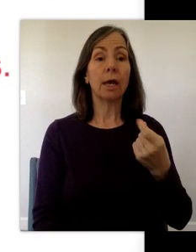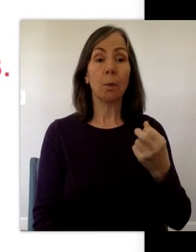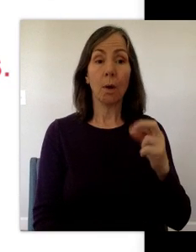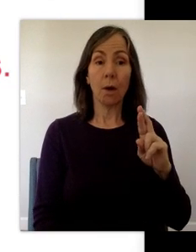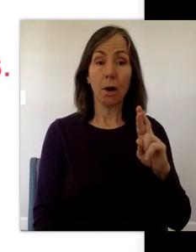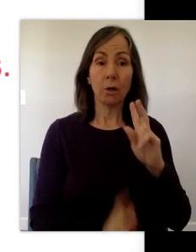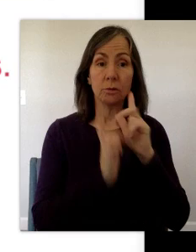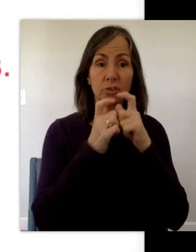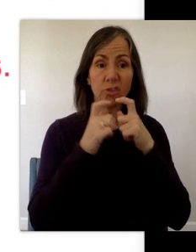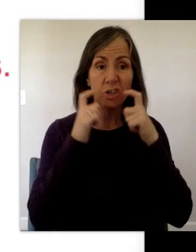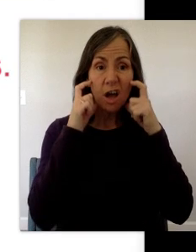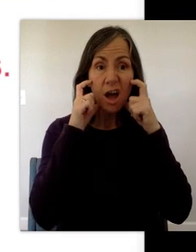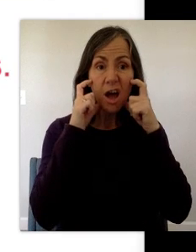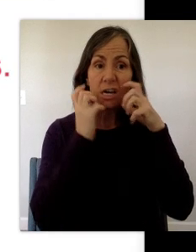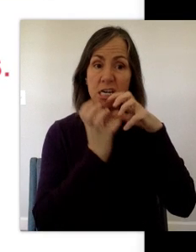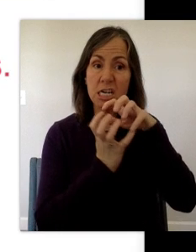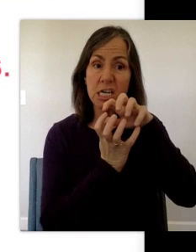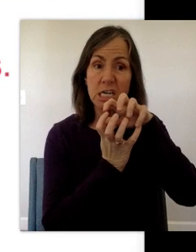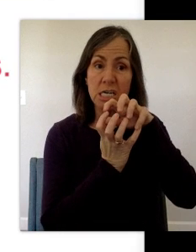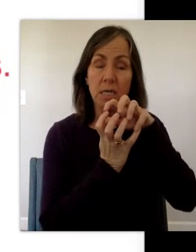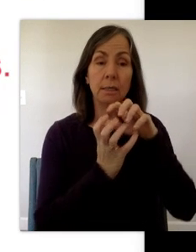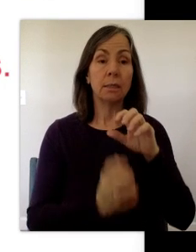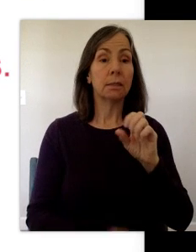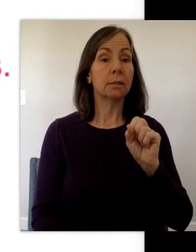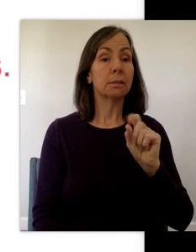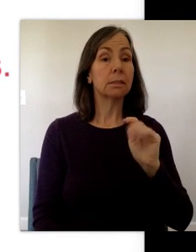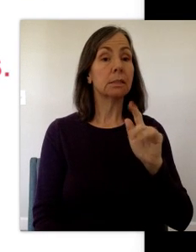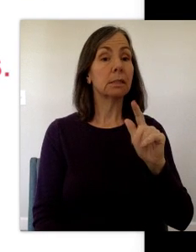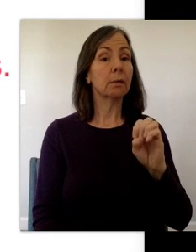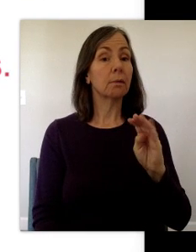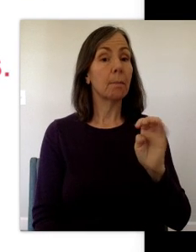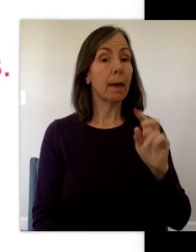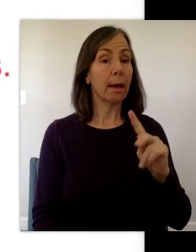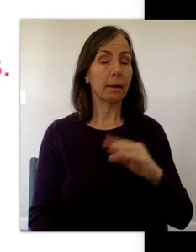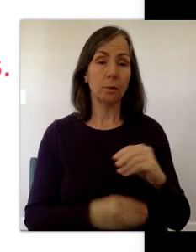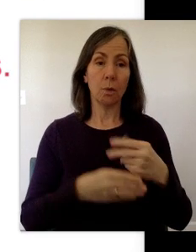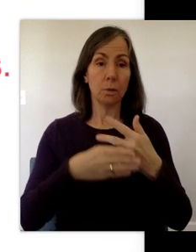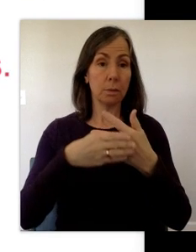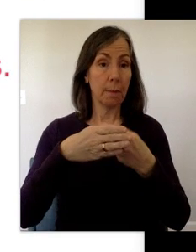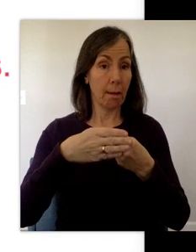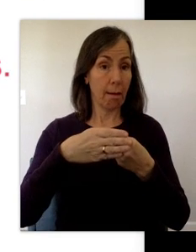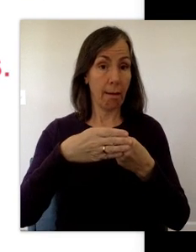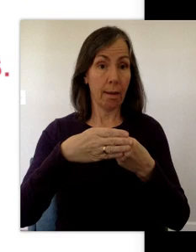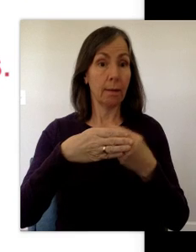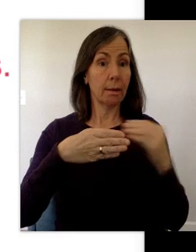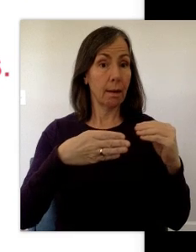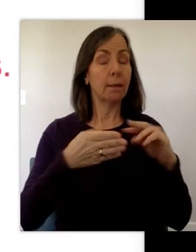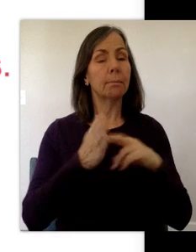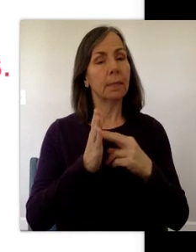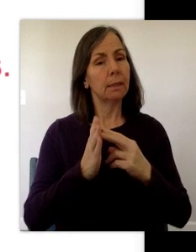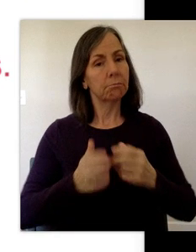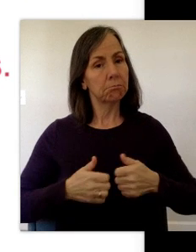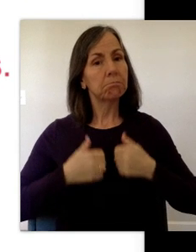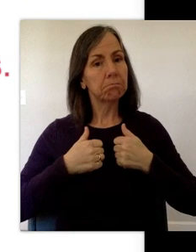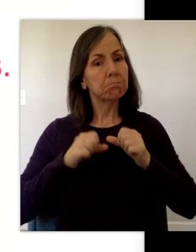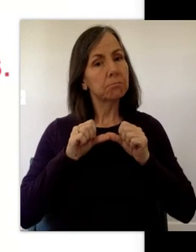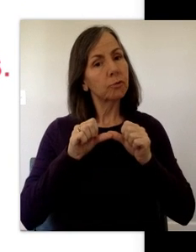the stickleback having no spines, that allow you to survive and